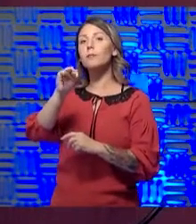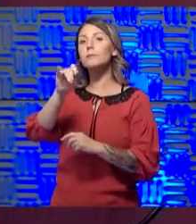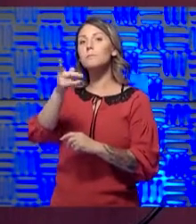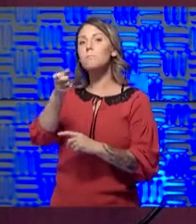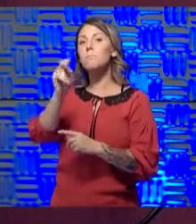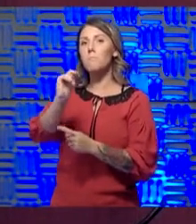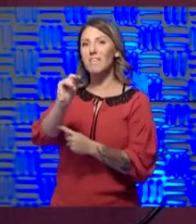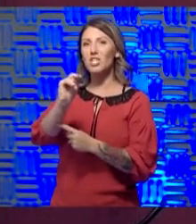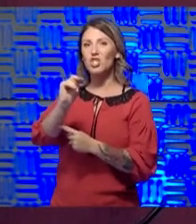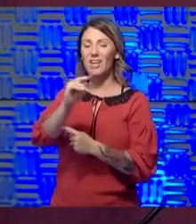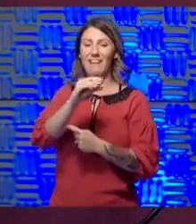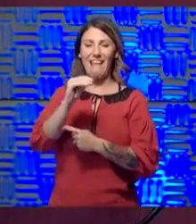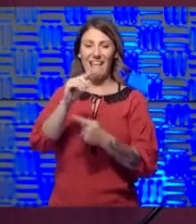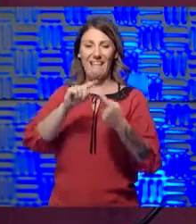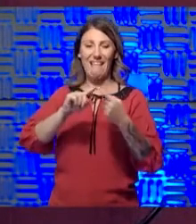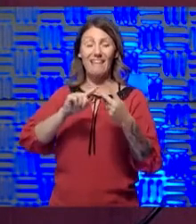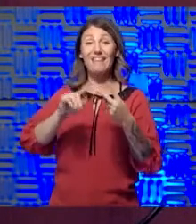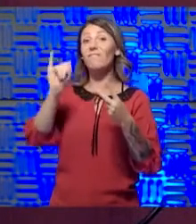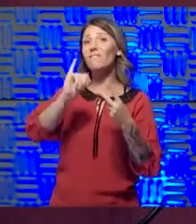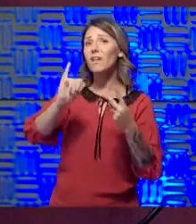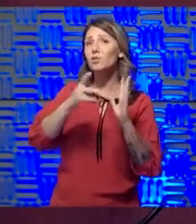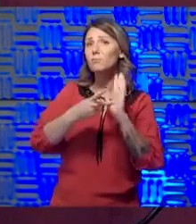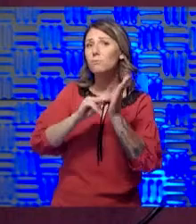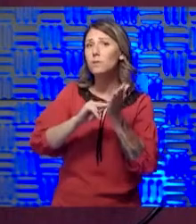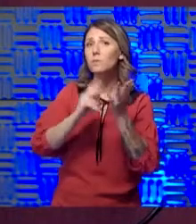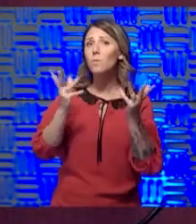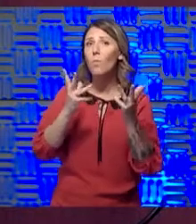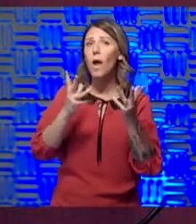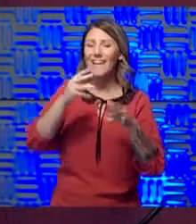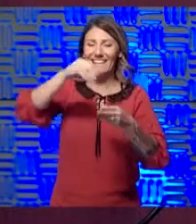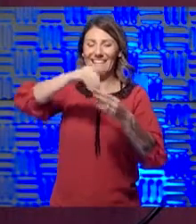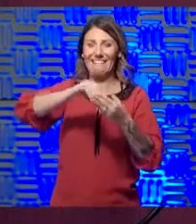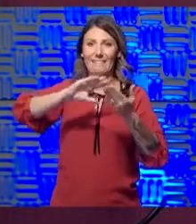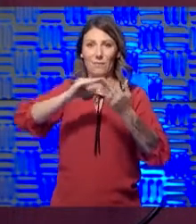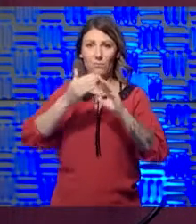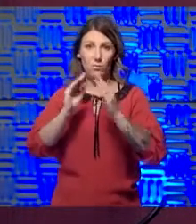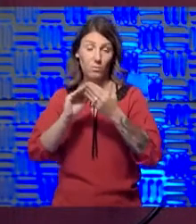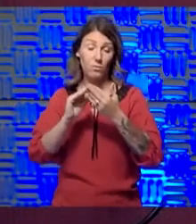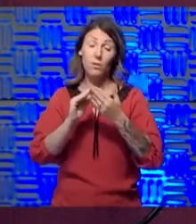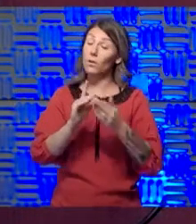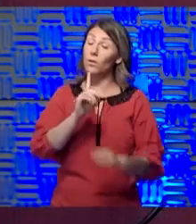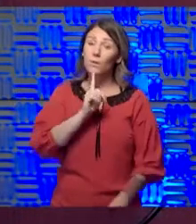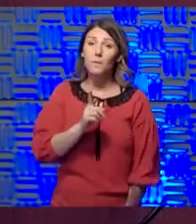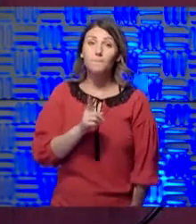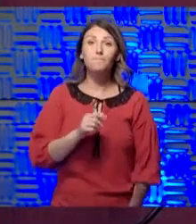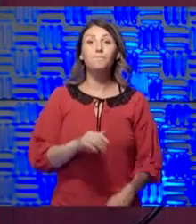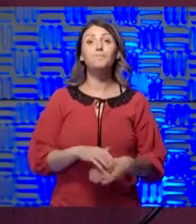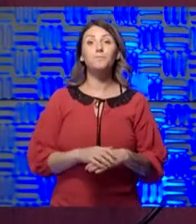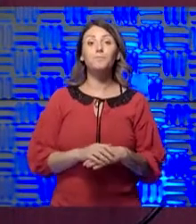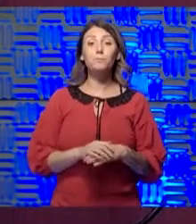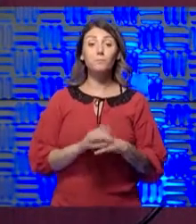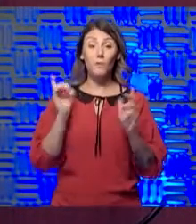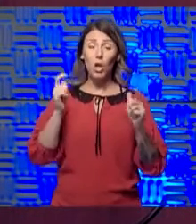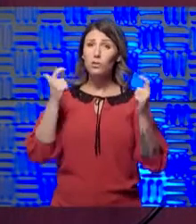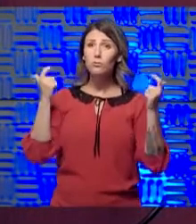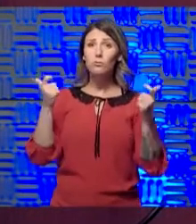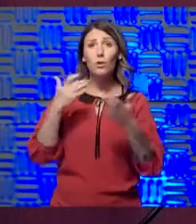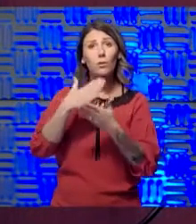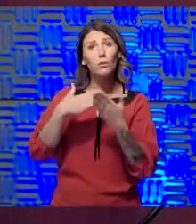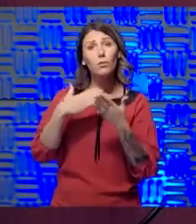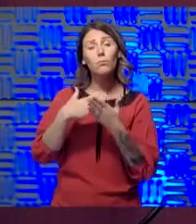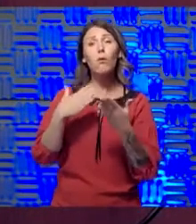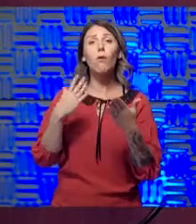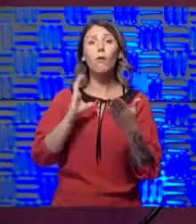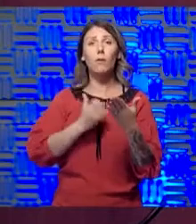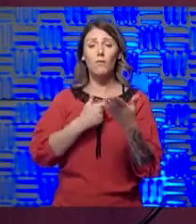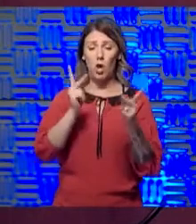and infection means in the community, and no doubt a very large portion of our